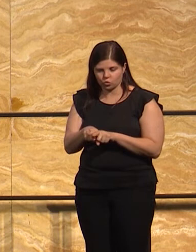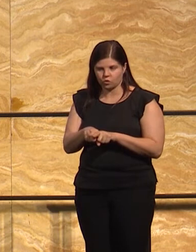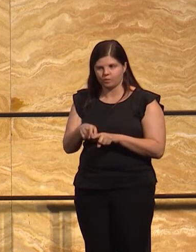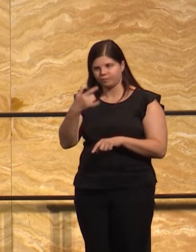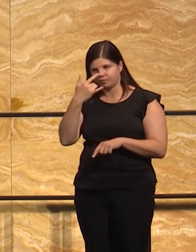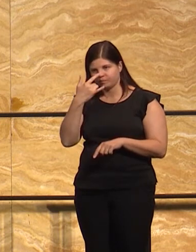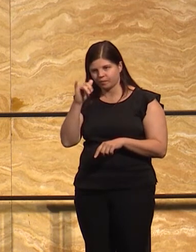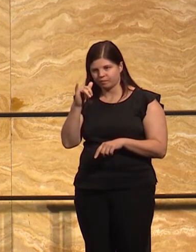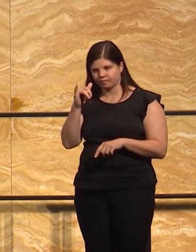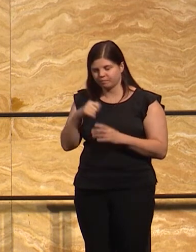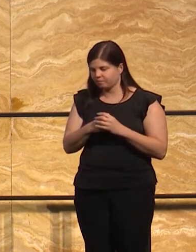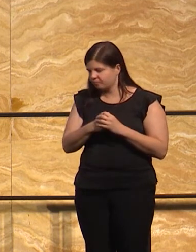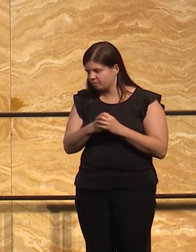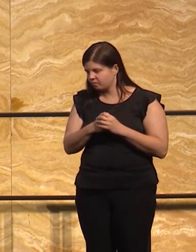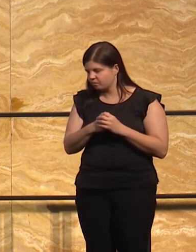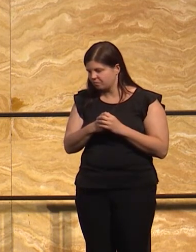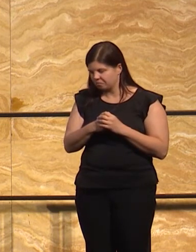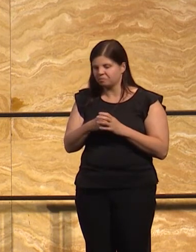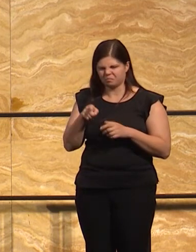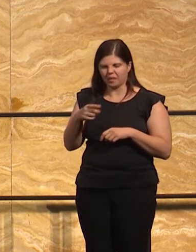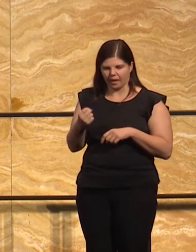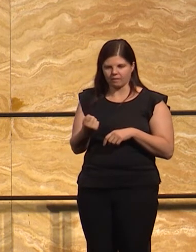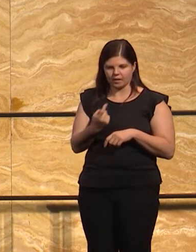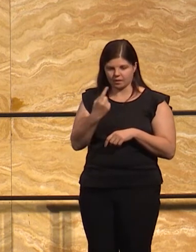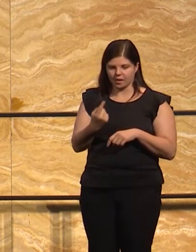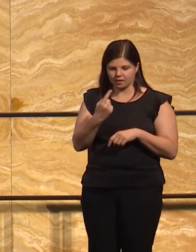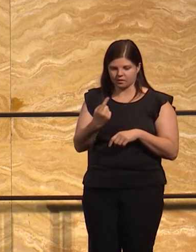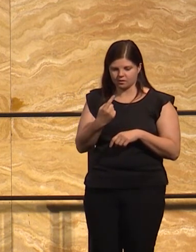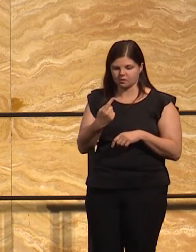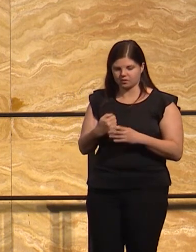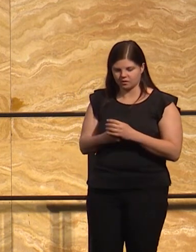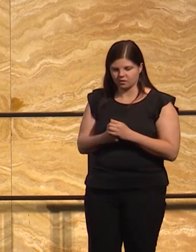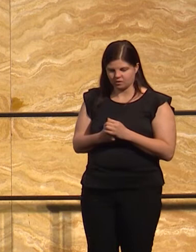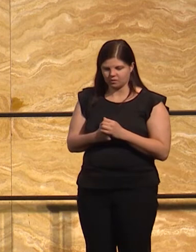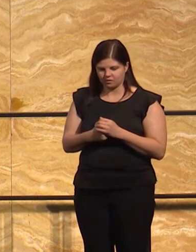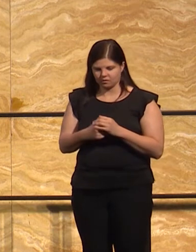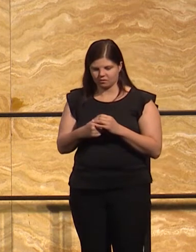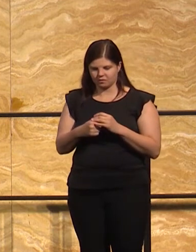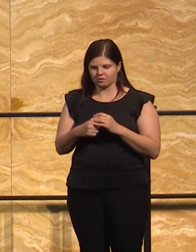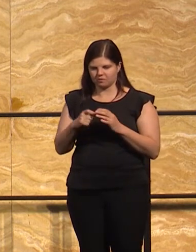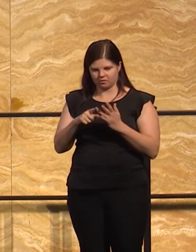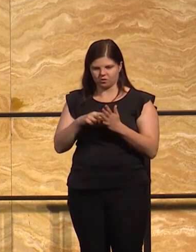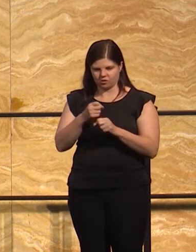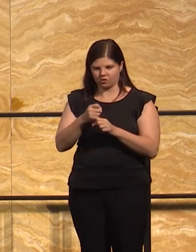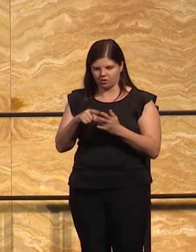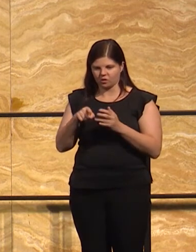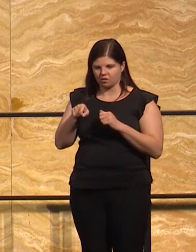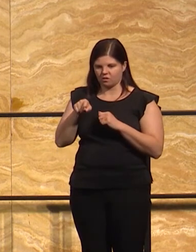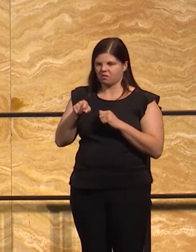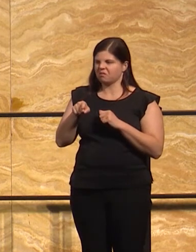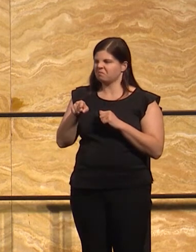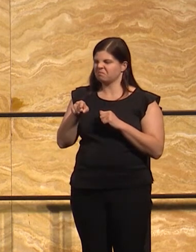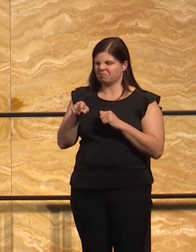Congo, ever since its independence, every leader, with exception maybe